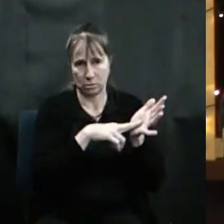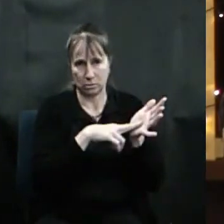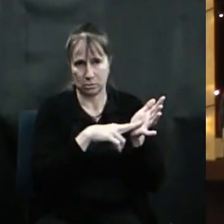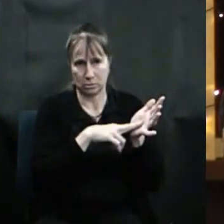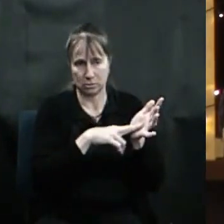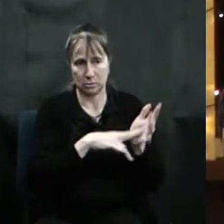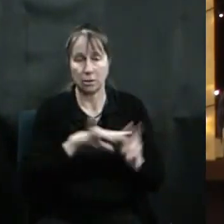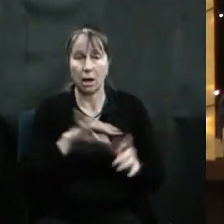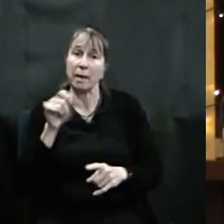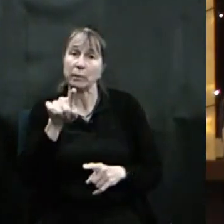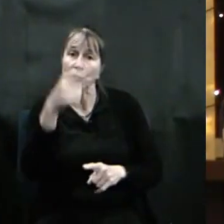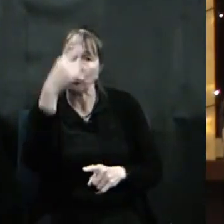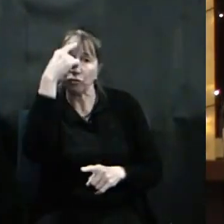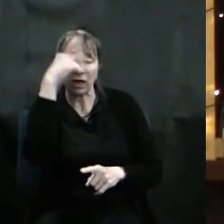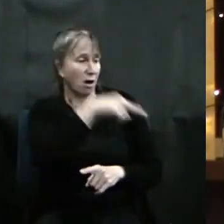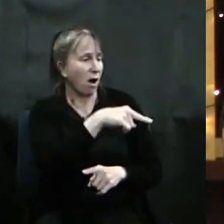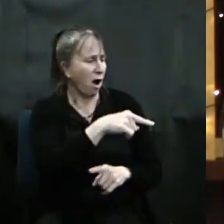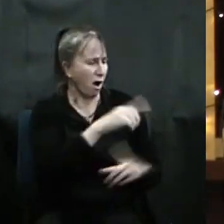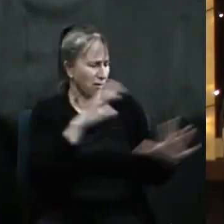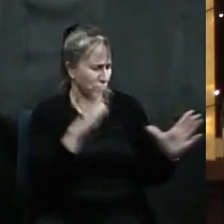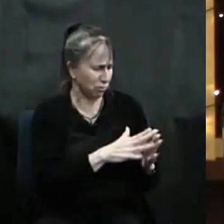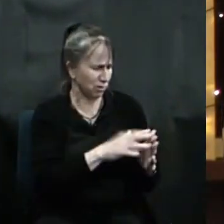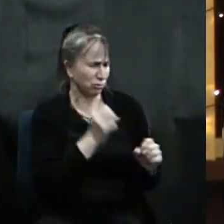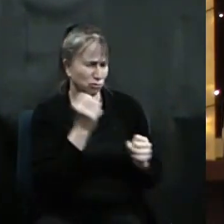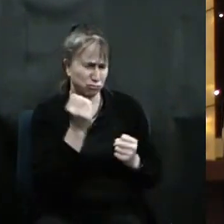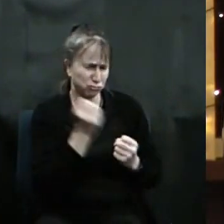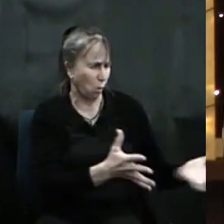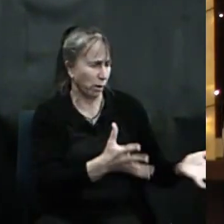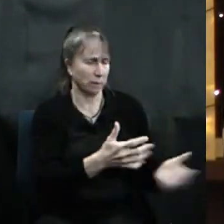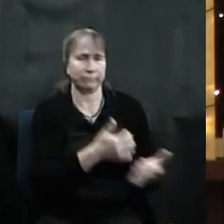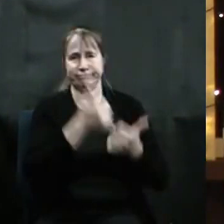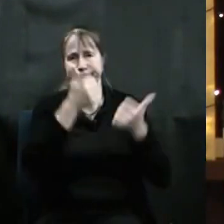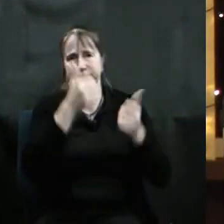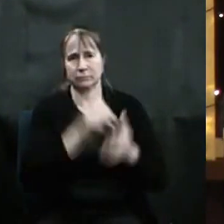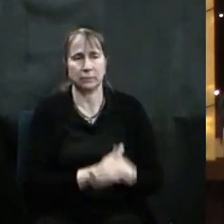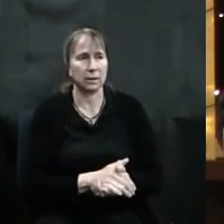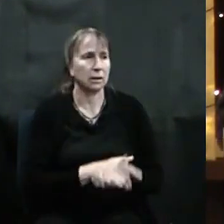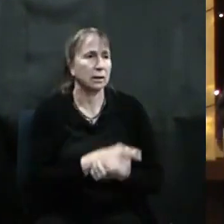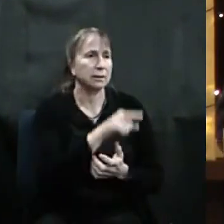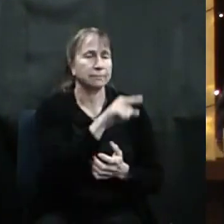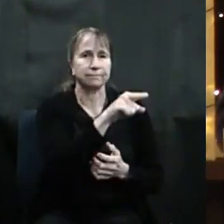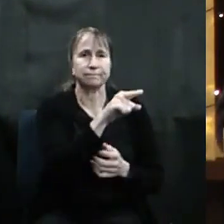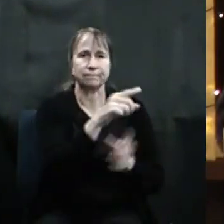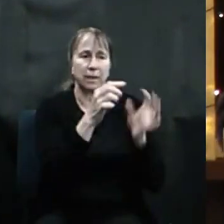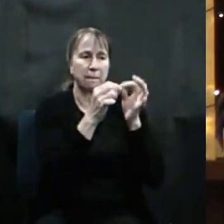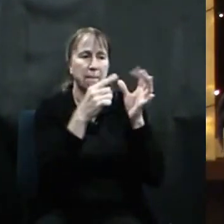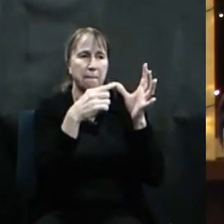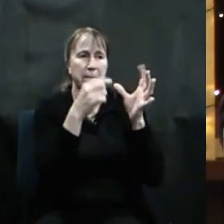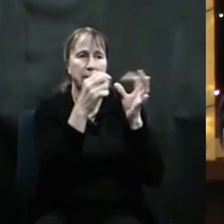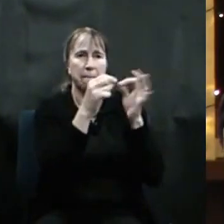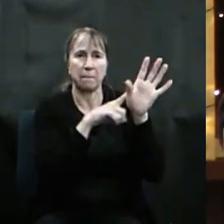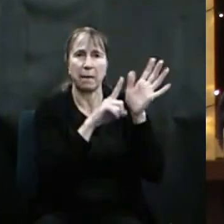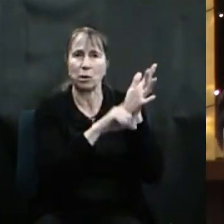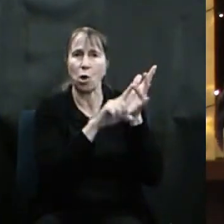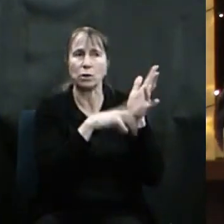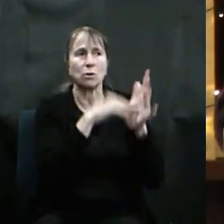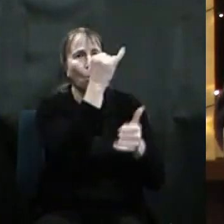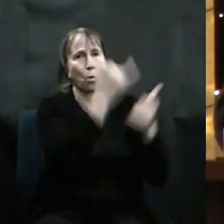relief. Your enemy is destroyed. But Babylon only turned out to be the replacement of one bully for